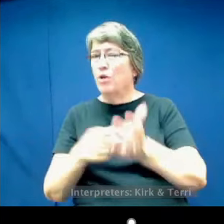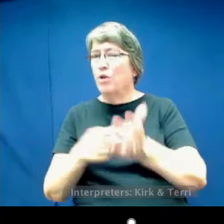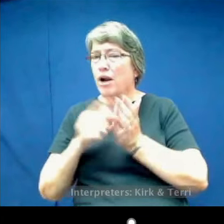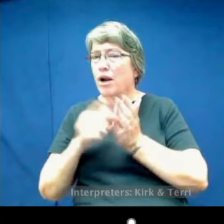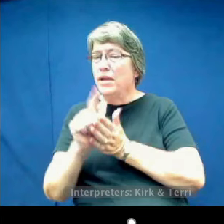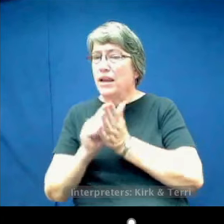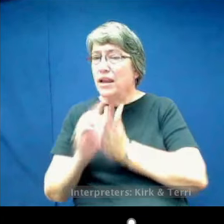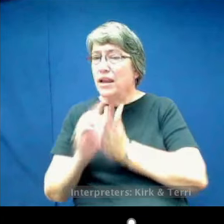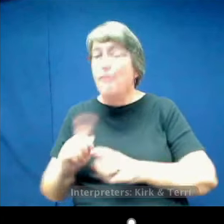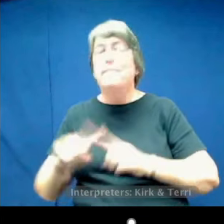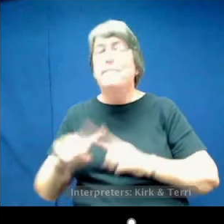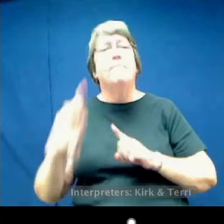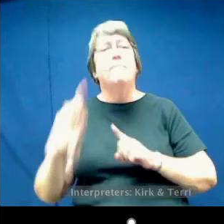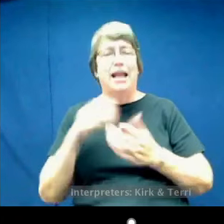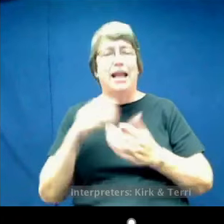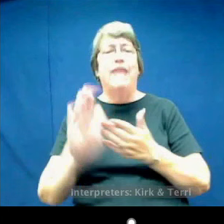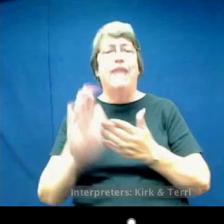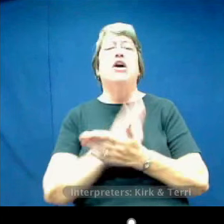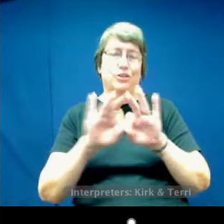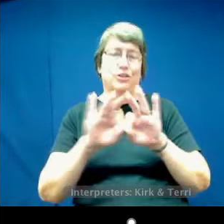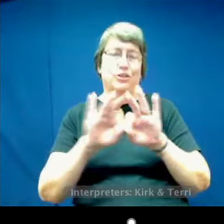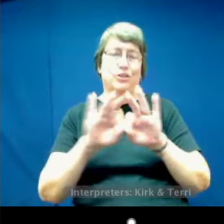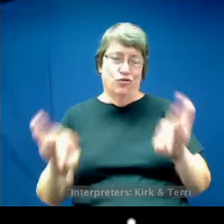educated. Okay.